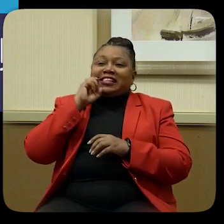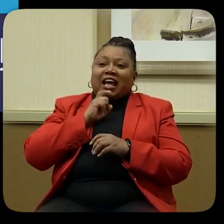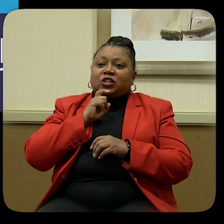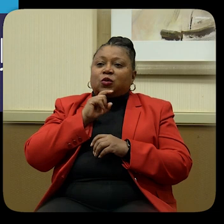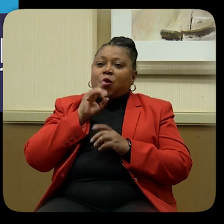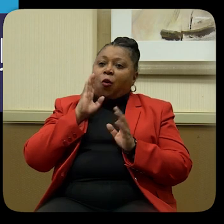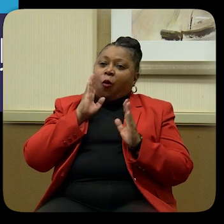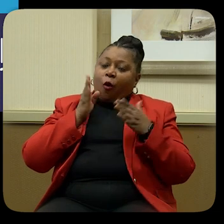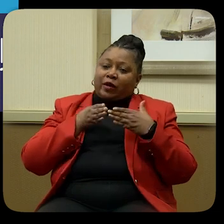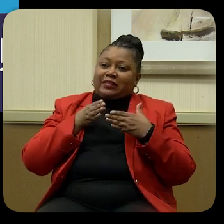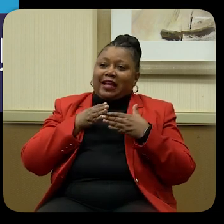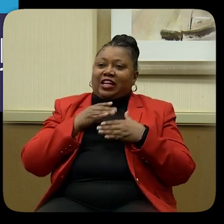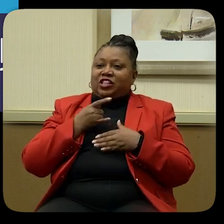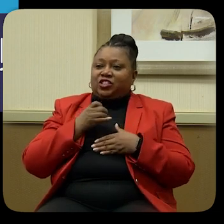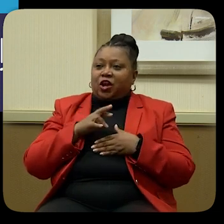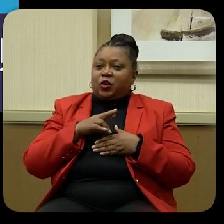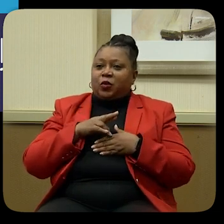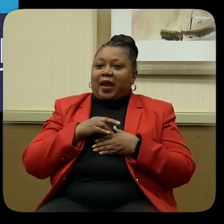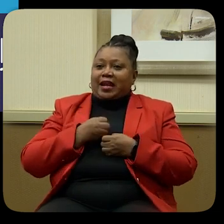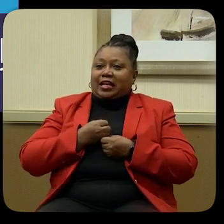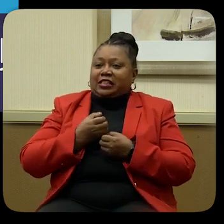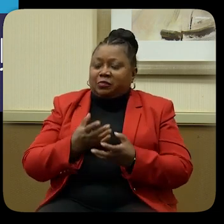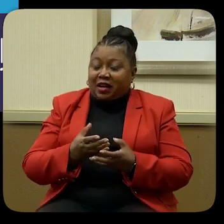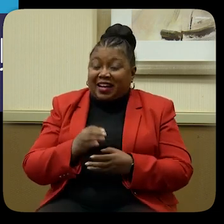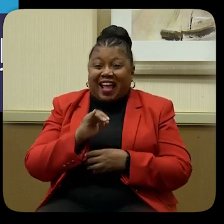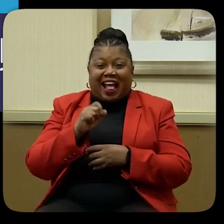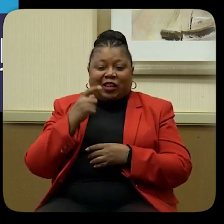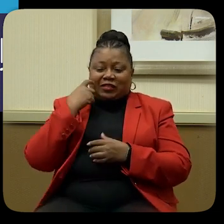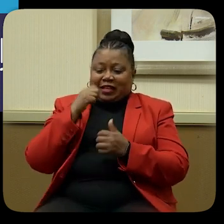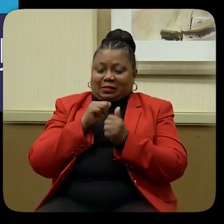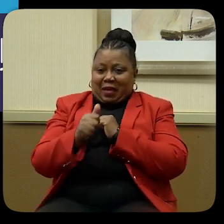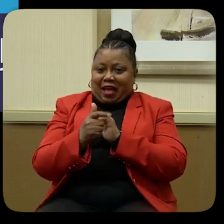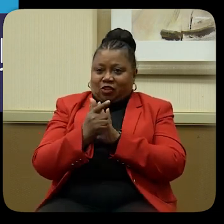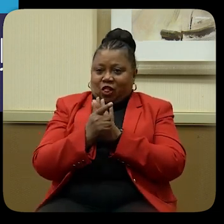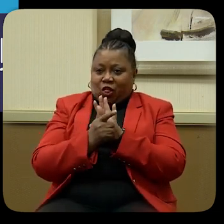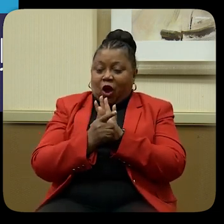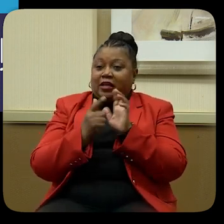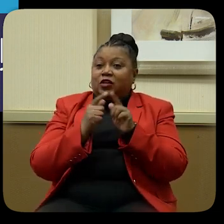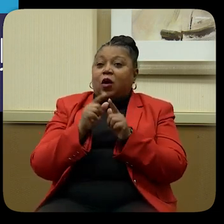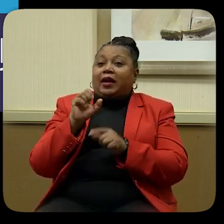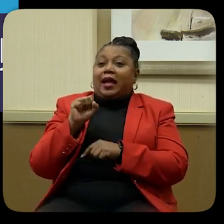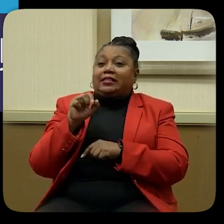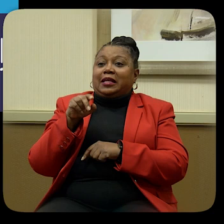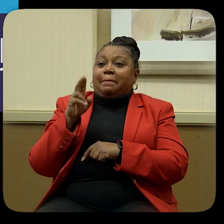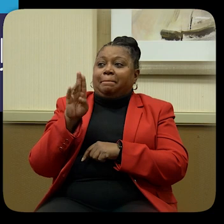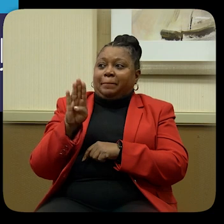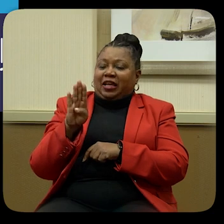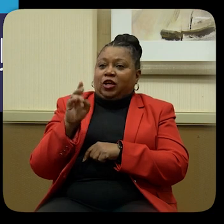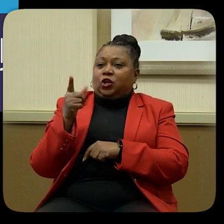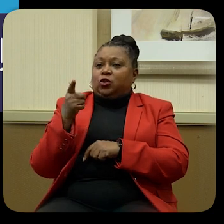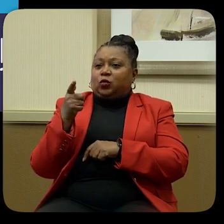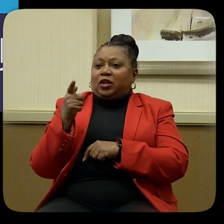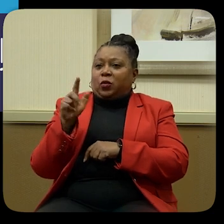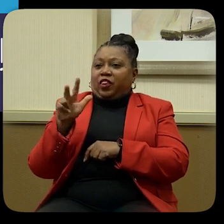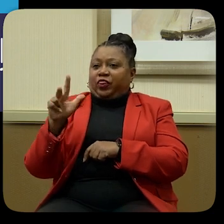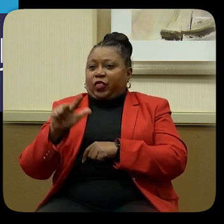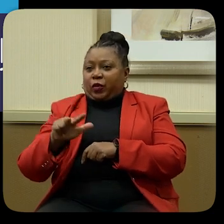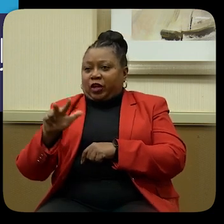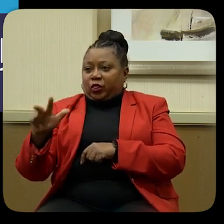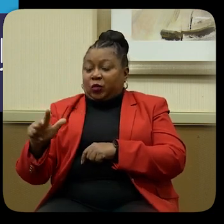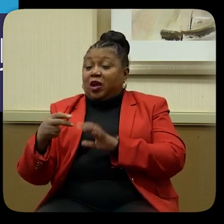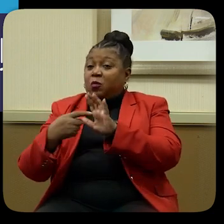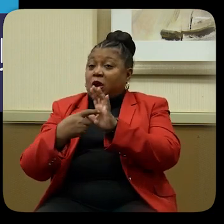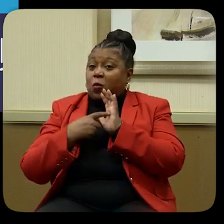orientation, gender identity, and expression. So Illinois just passed a law, it's called SB 2133, that's